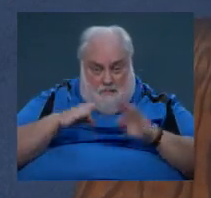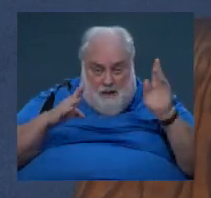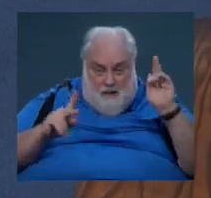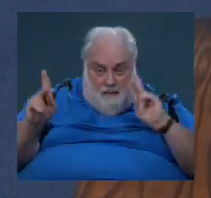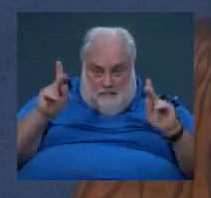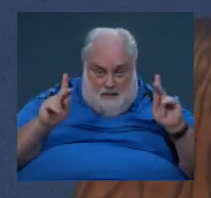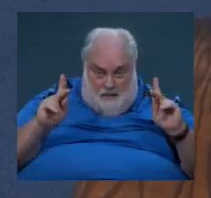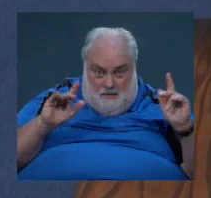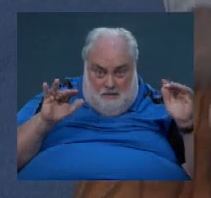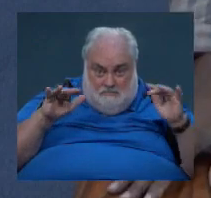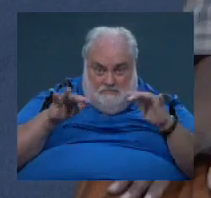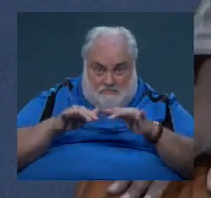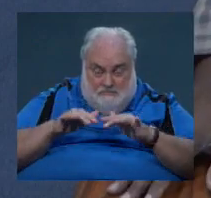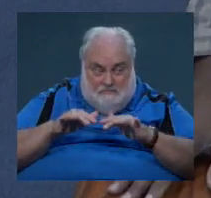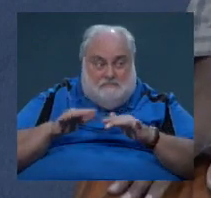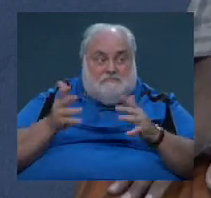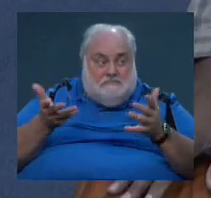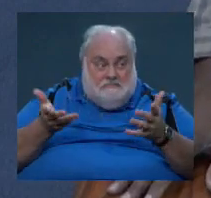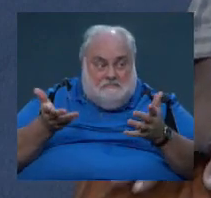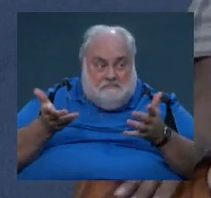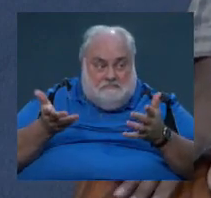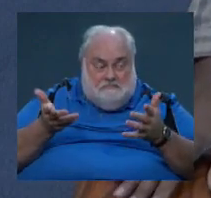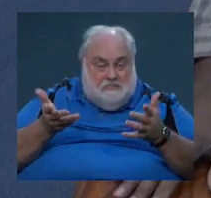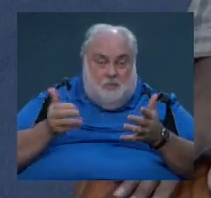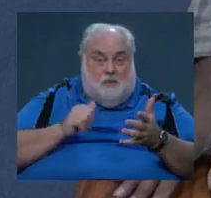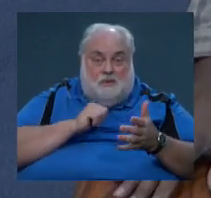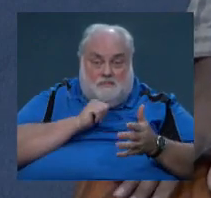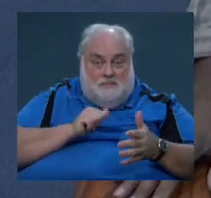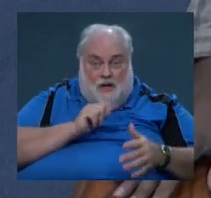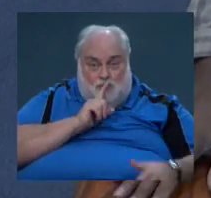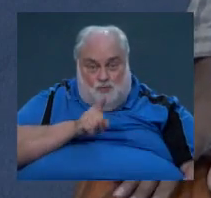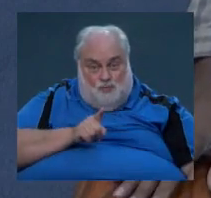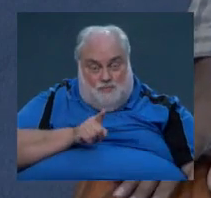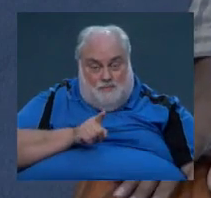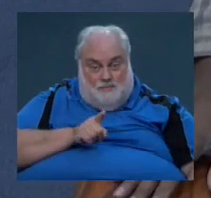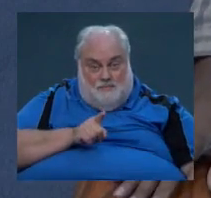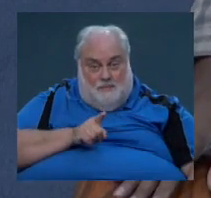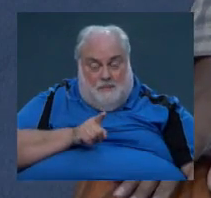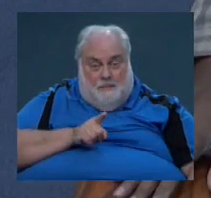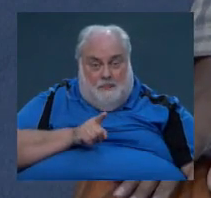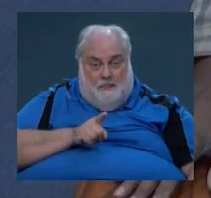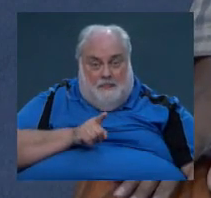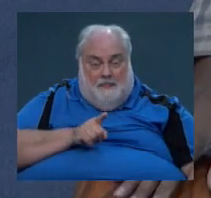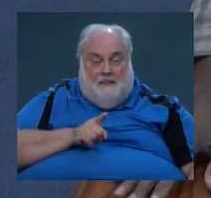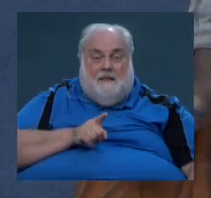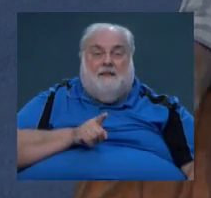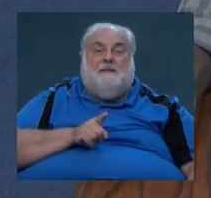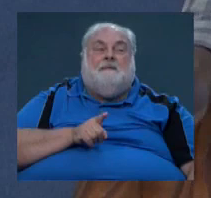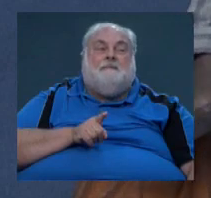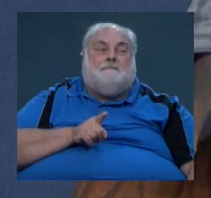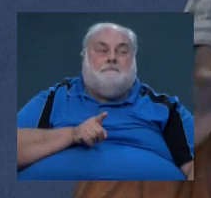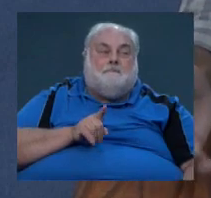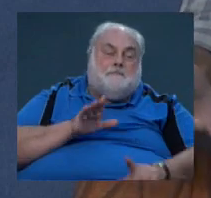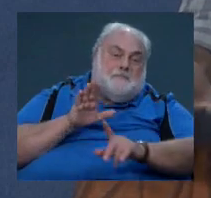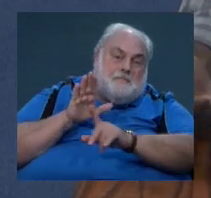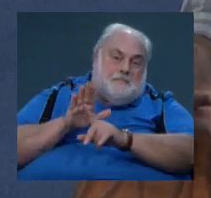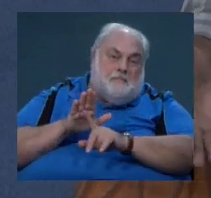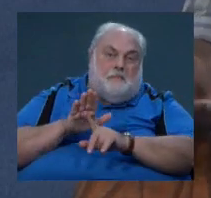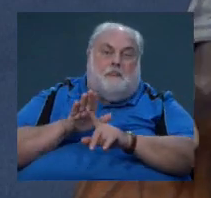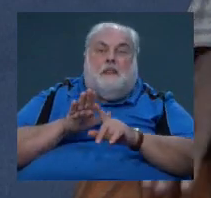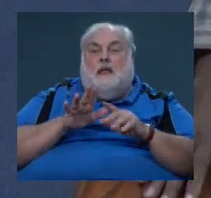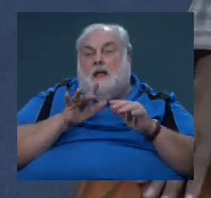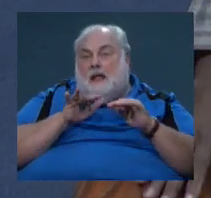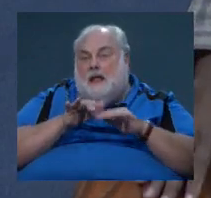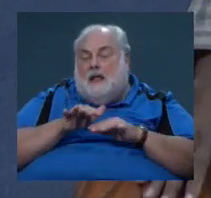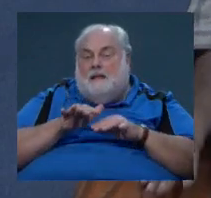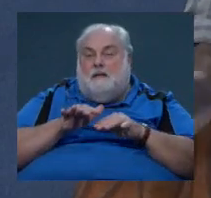think? Okay, it's not open to the public. You know, her entourage, only time you'll